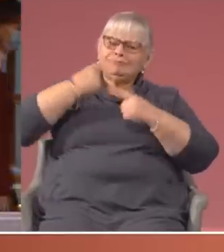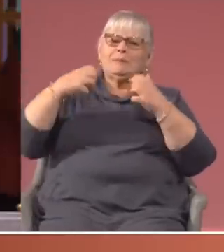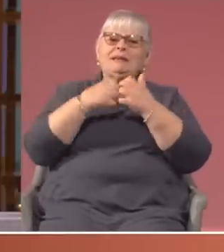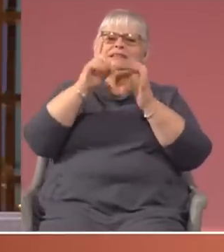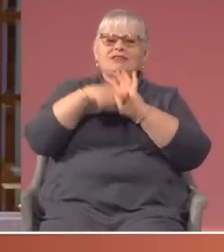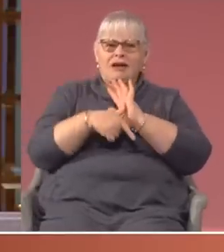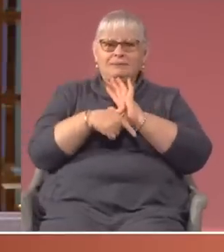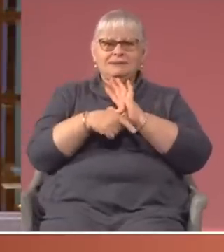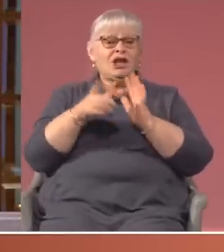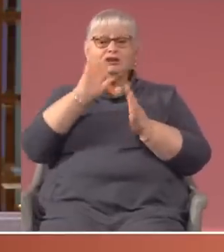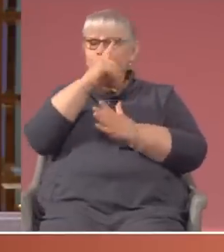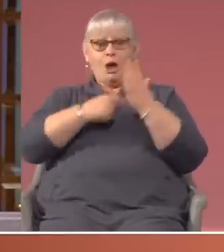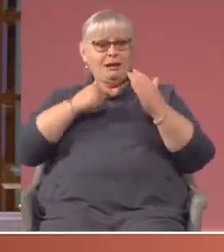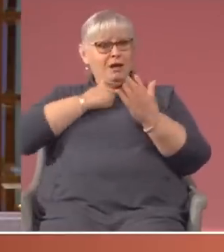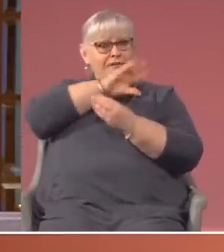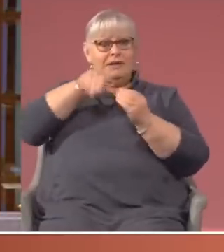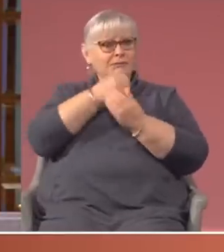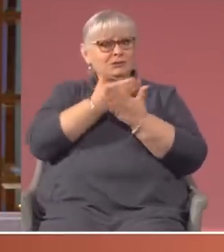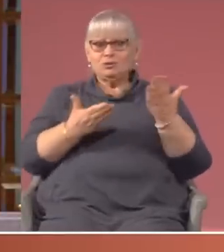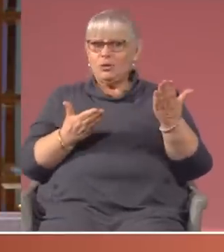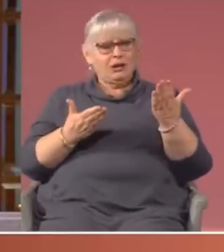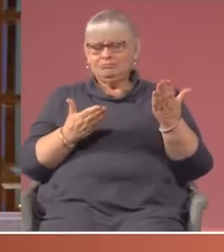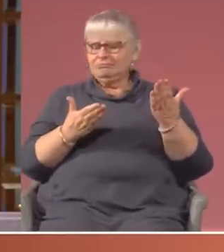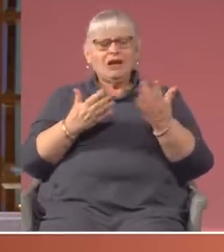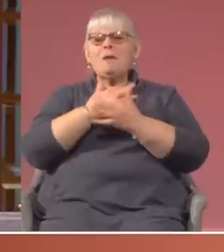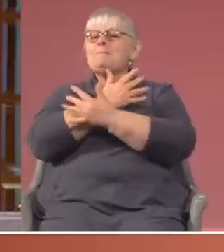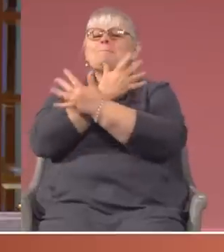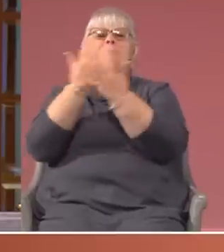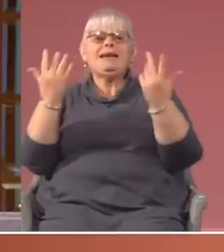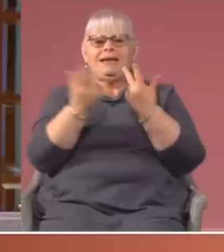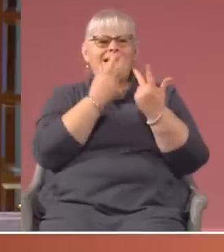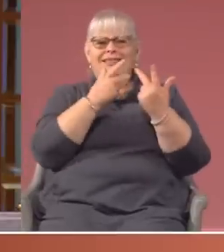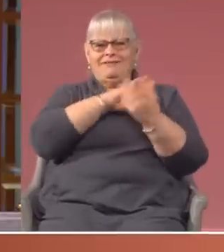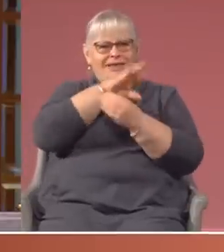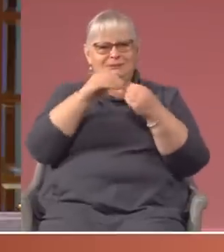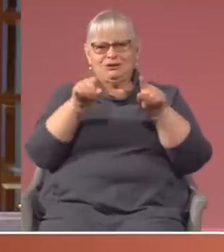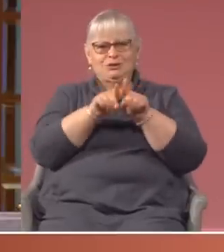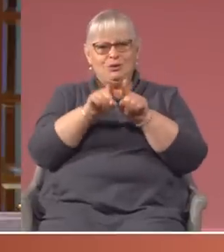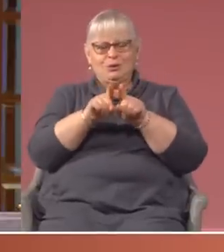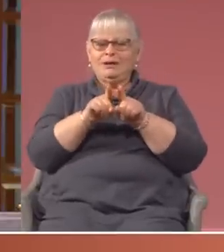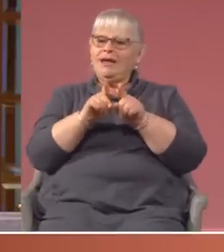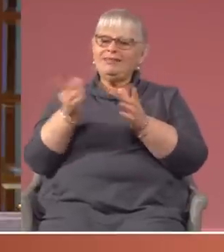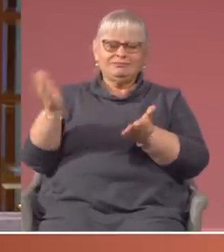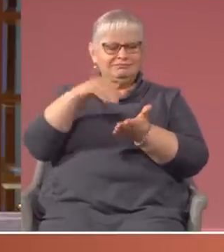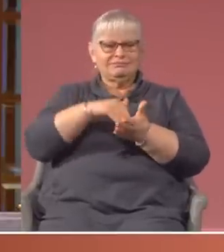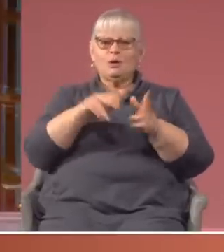story of my family alone, but of so many families who now call Australia